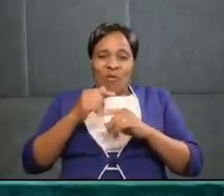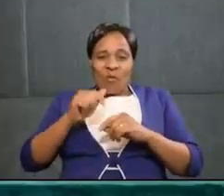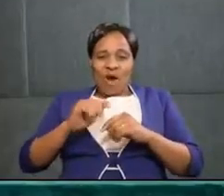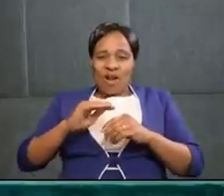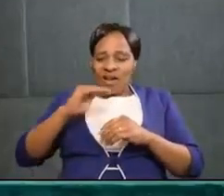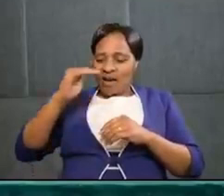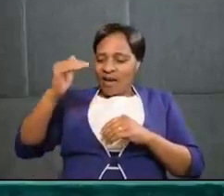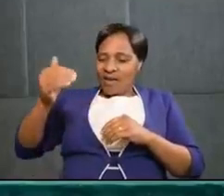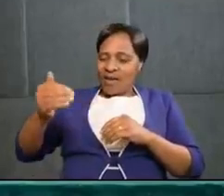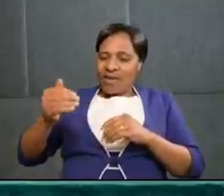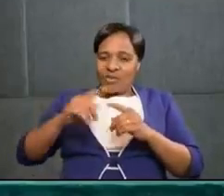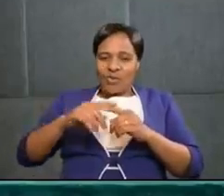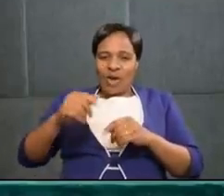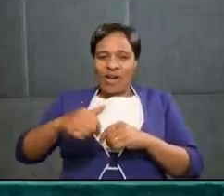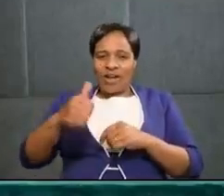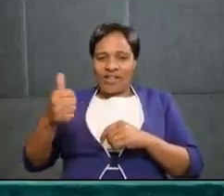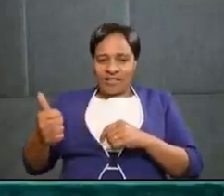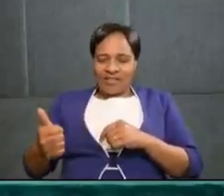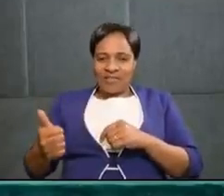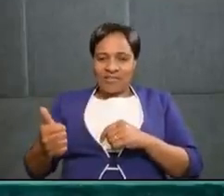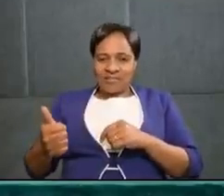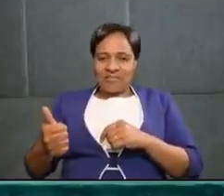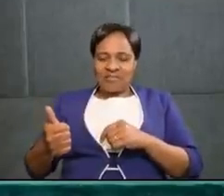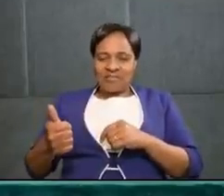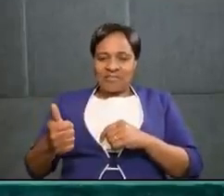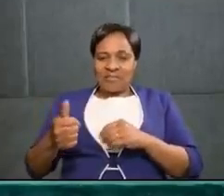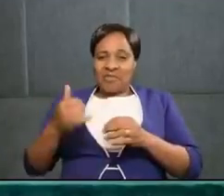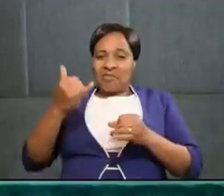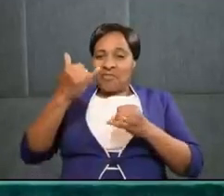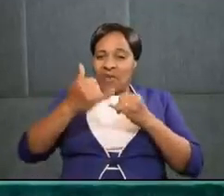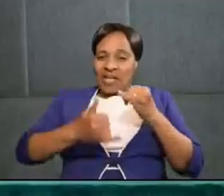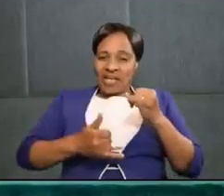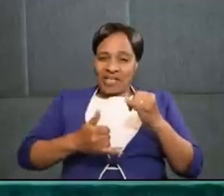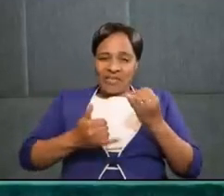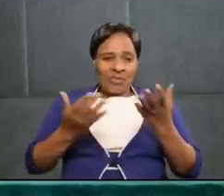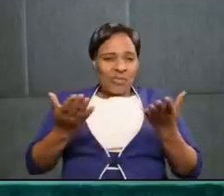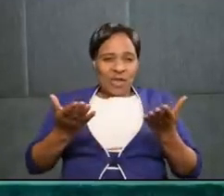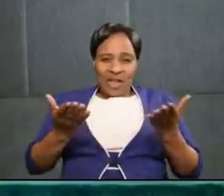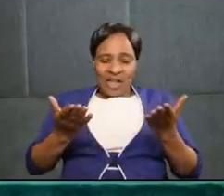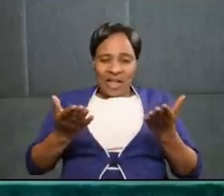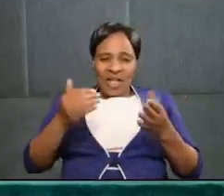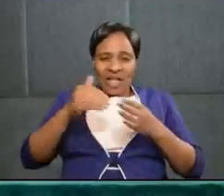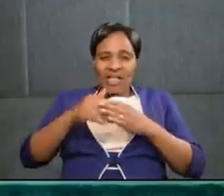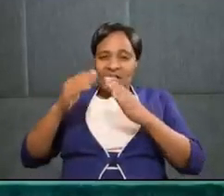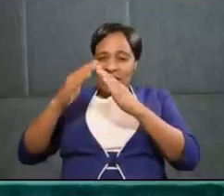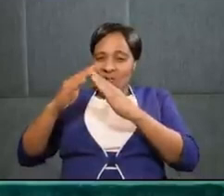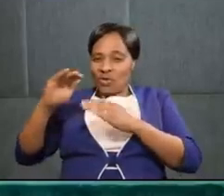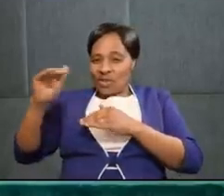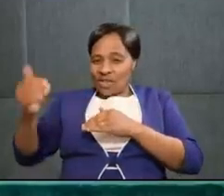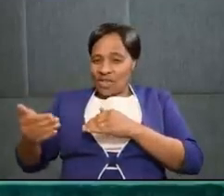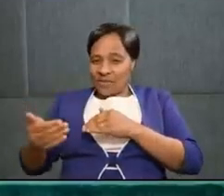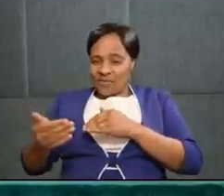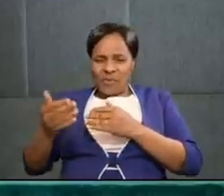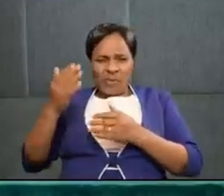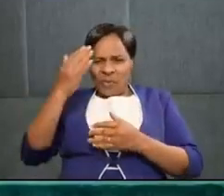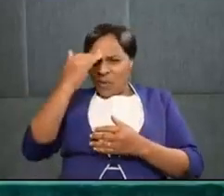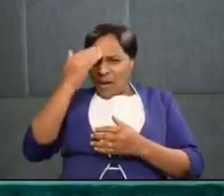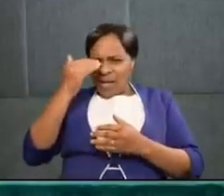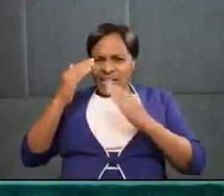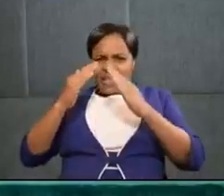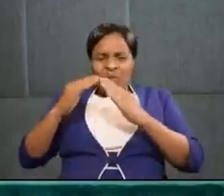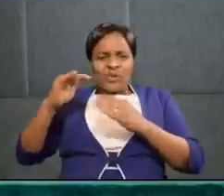island to another, and finally ending up in Jerusalem. And while in